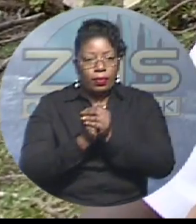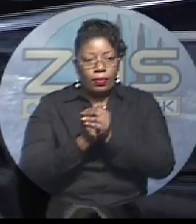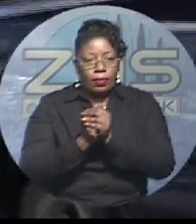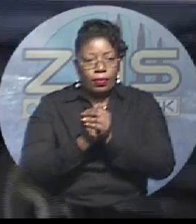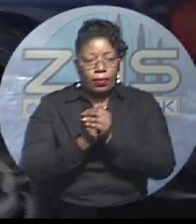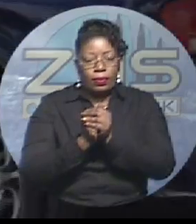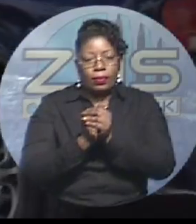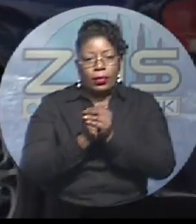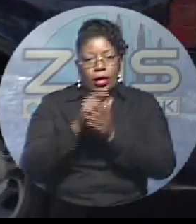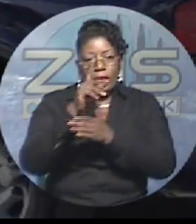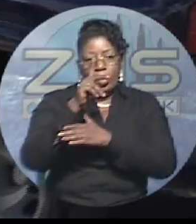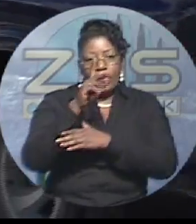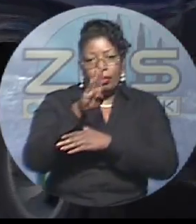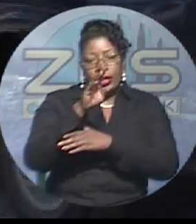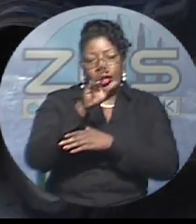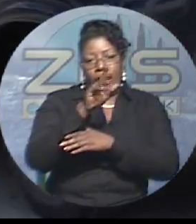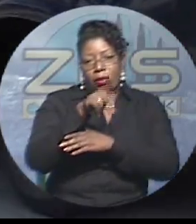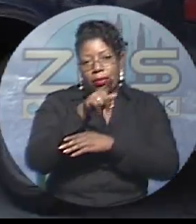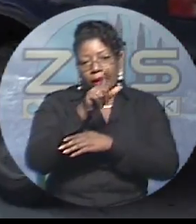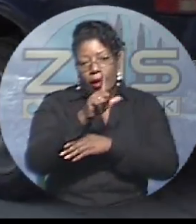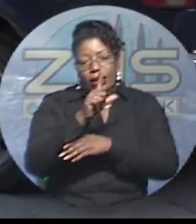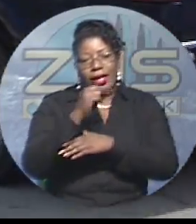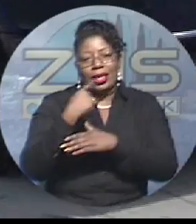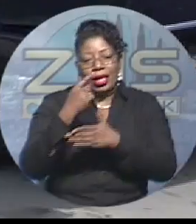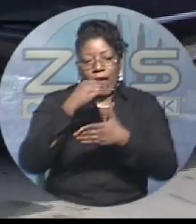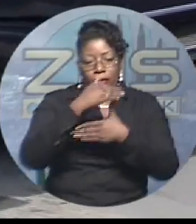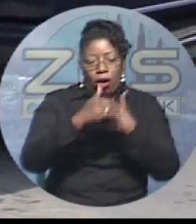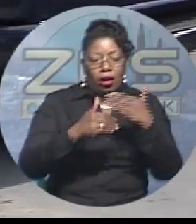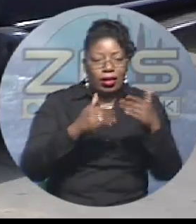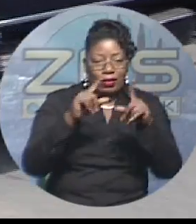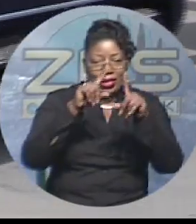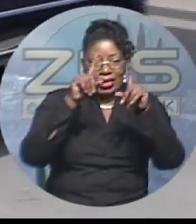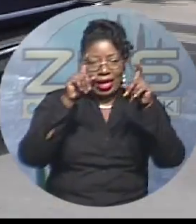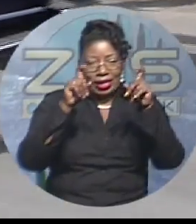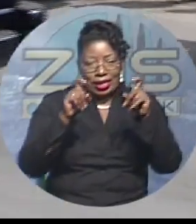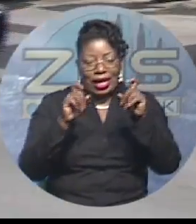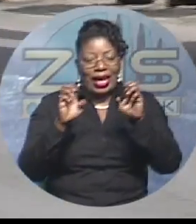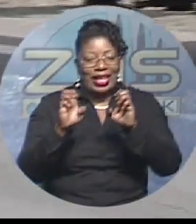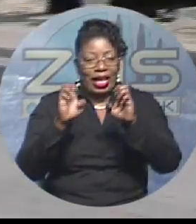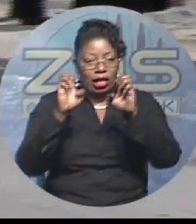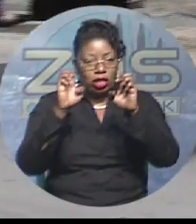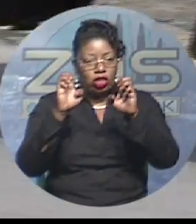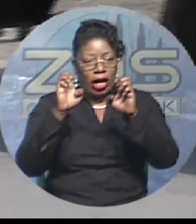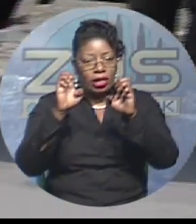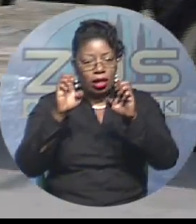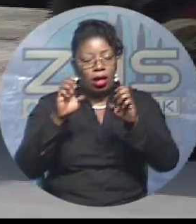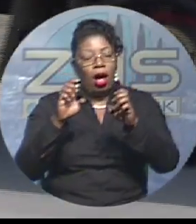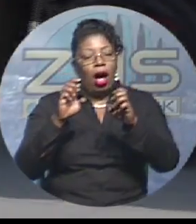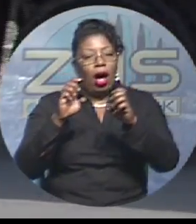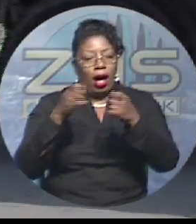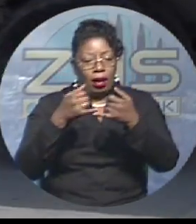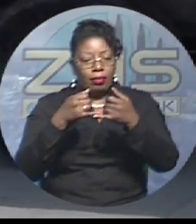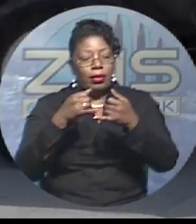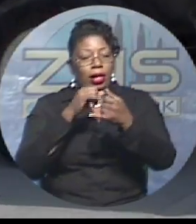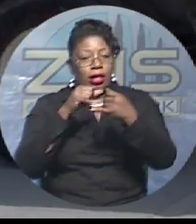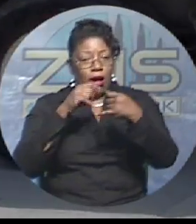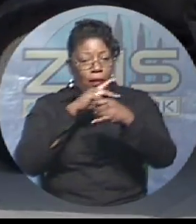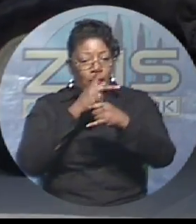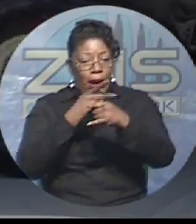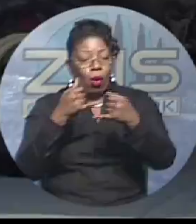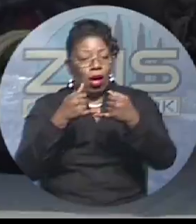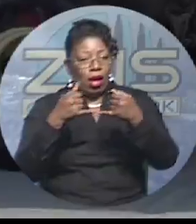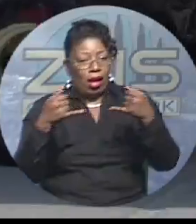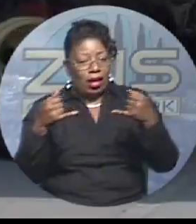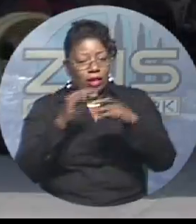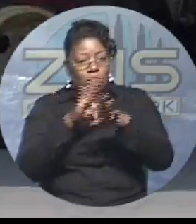supply. B.P.L officials say they are in the process of testing and energizing lines and do not want to see anyone hurt as staff work to